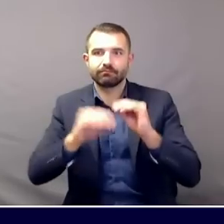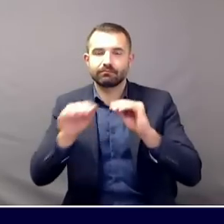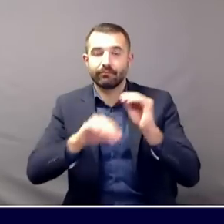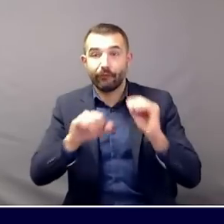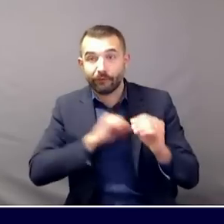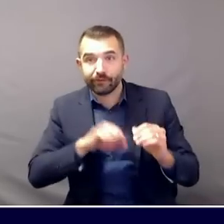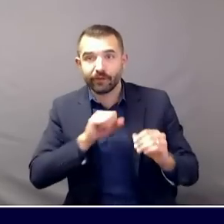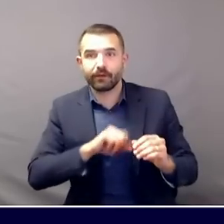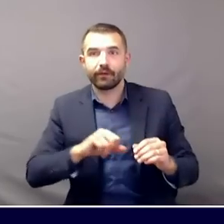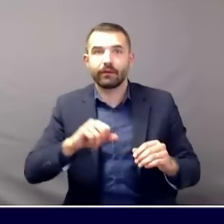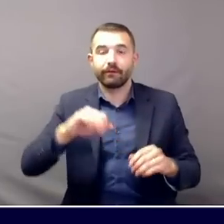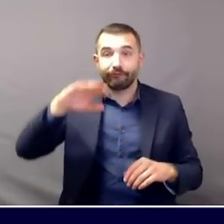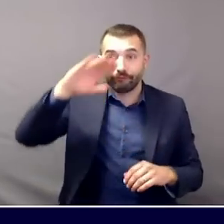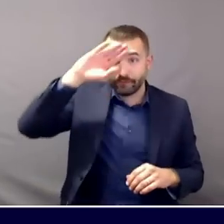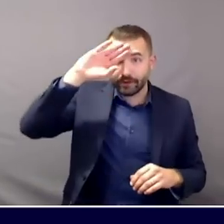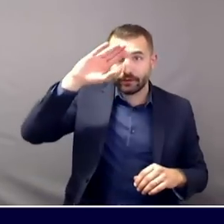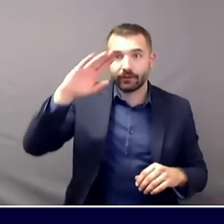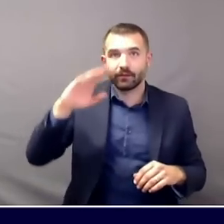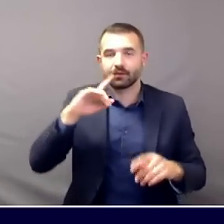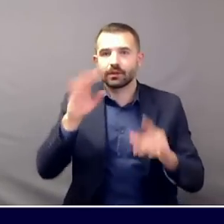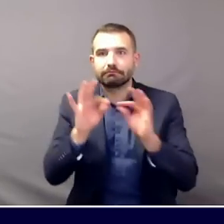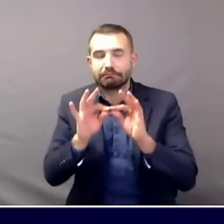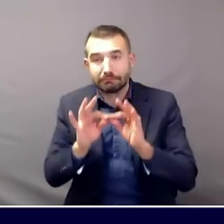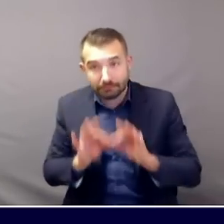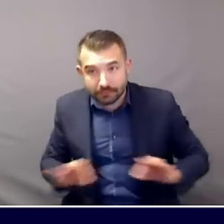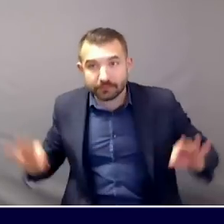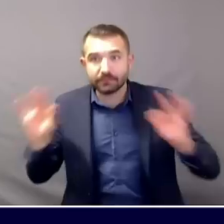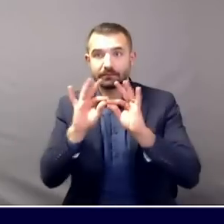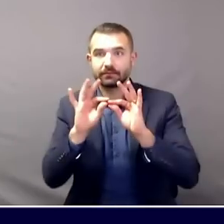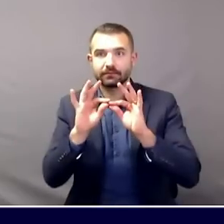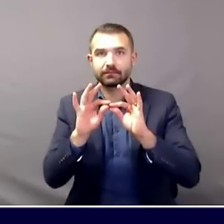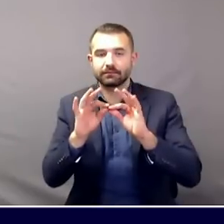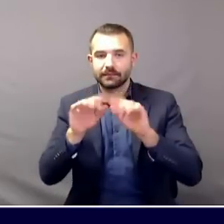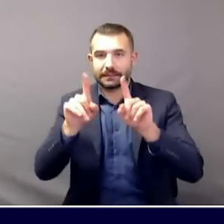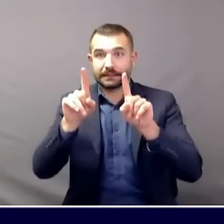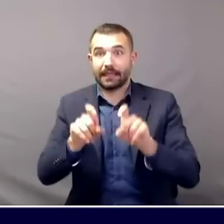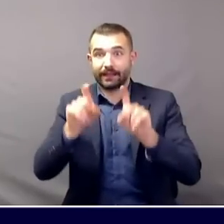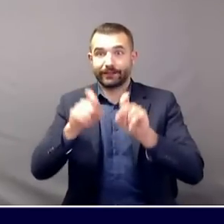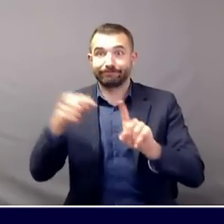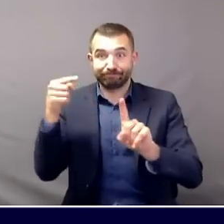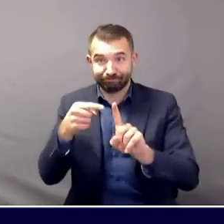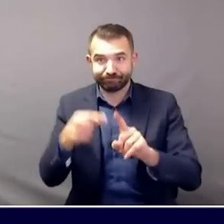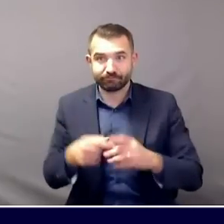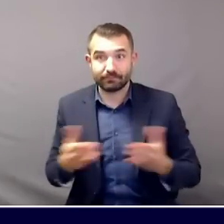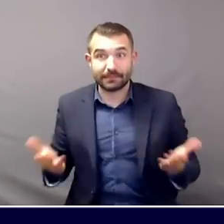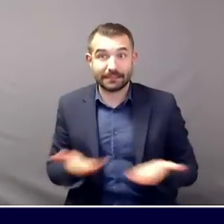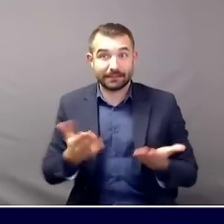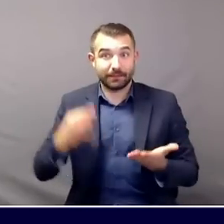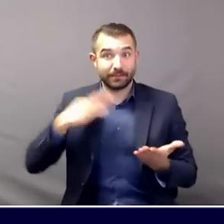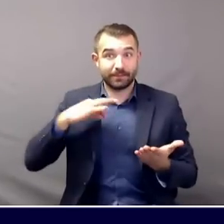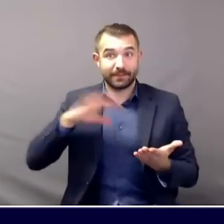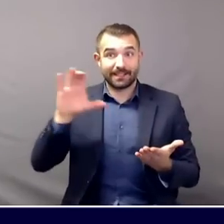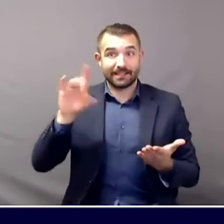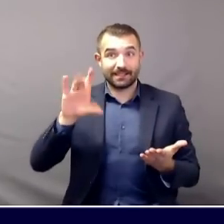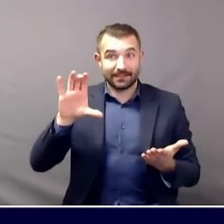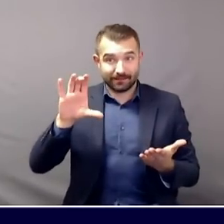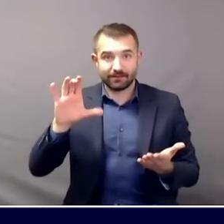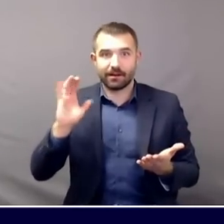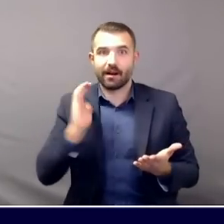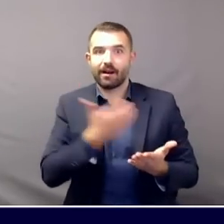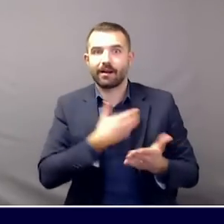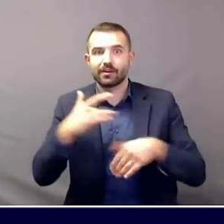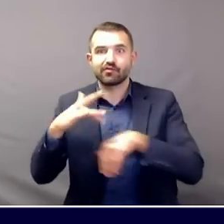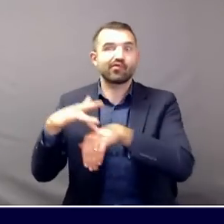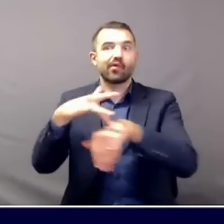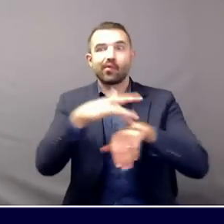is more important than ever, because that allows us at the Maine CDC to focus our resources, our